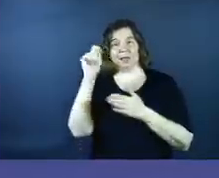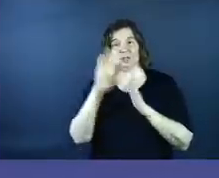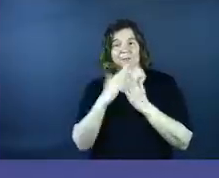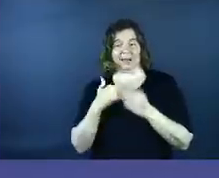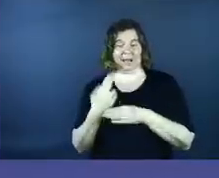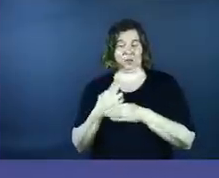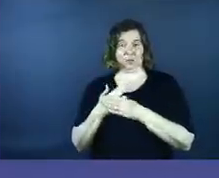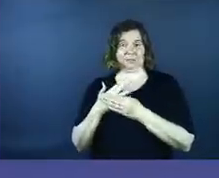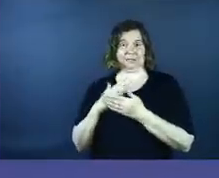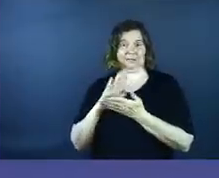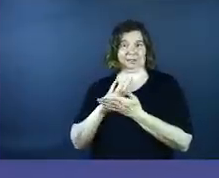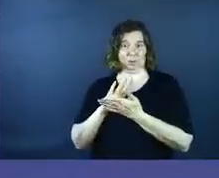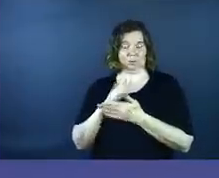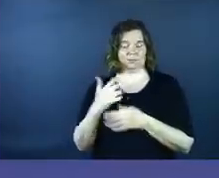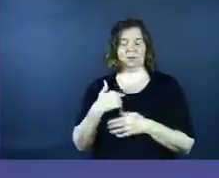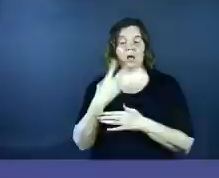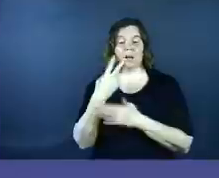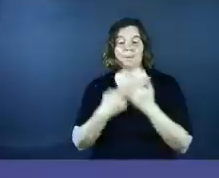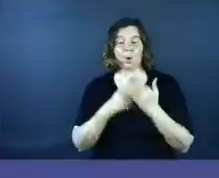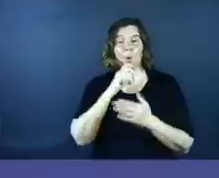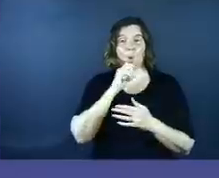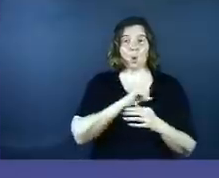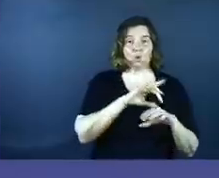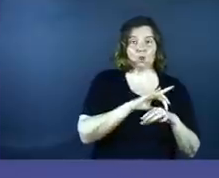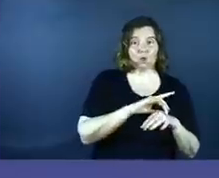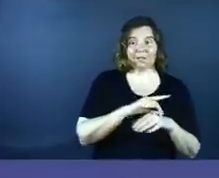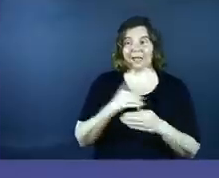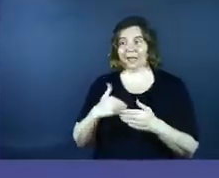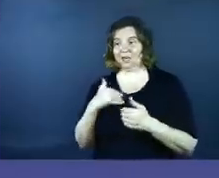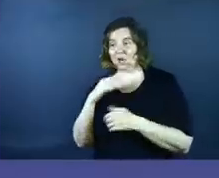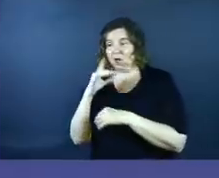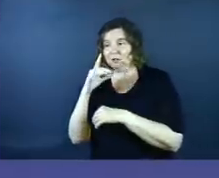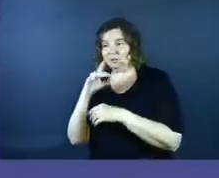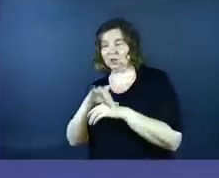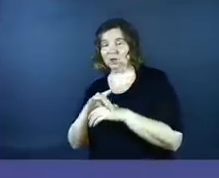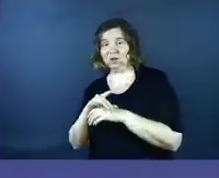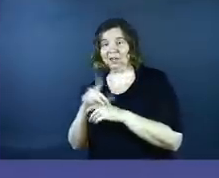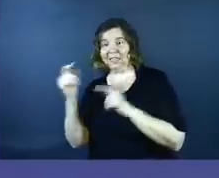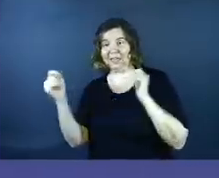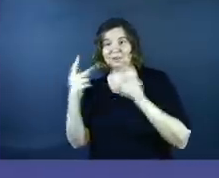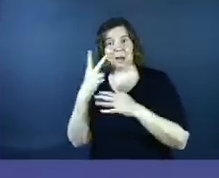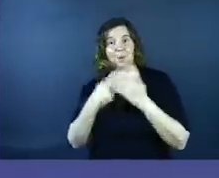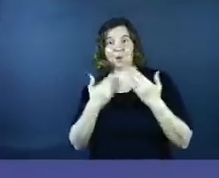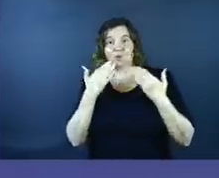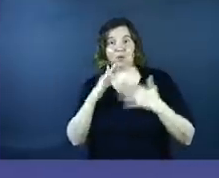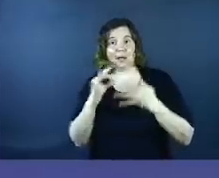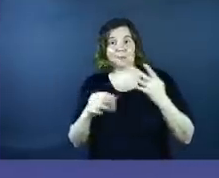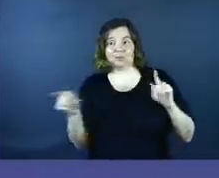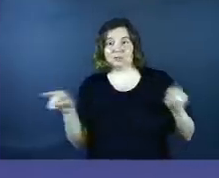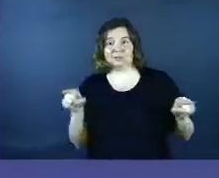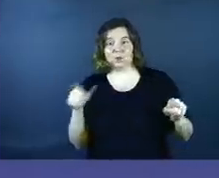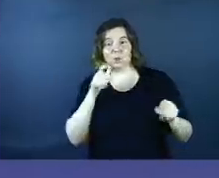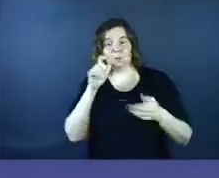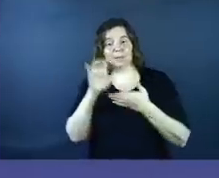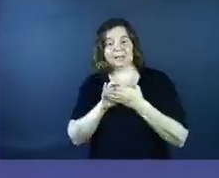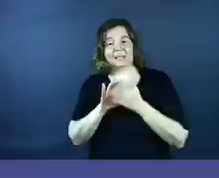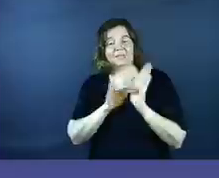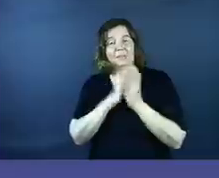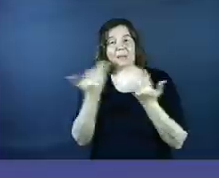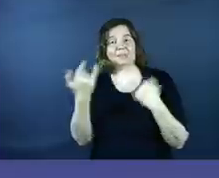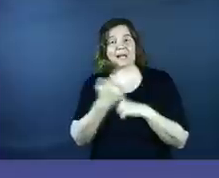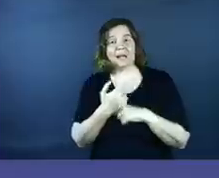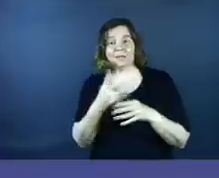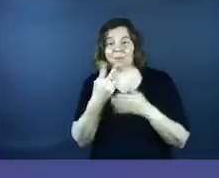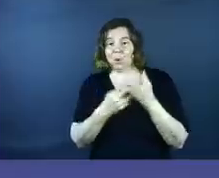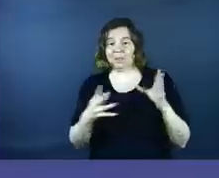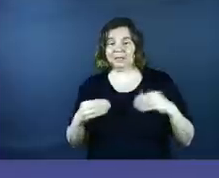seminary. He says, both old earth and young earth theories are valid options for Christians who believe the Bible today.